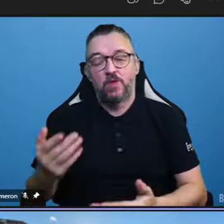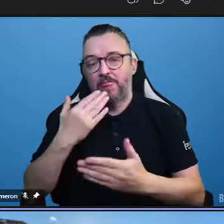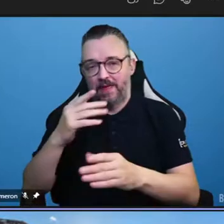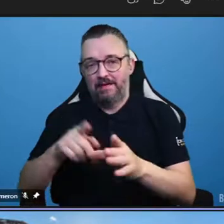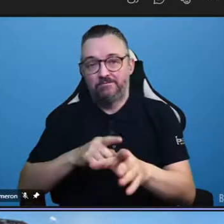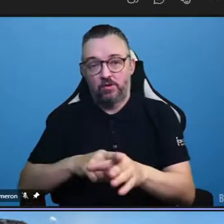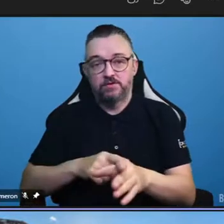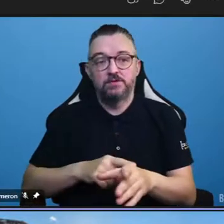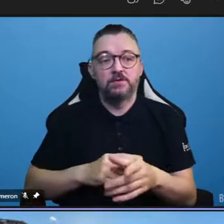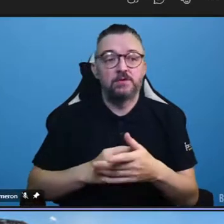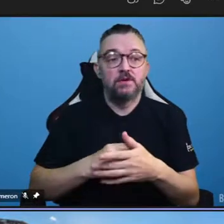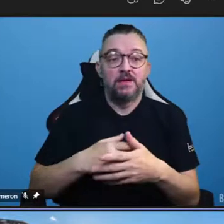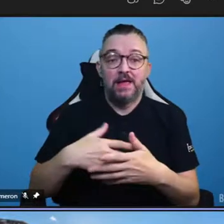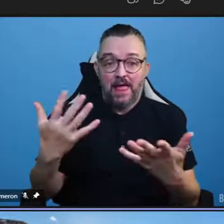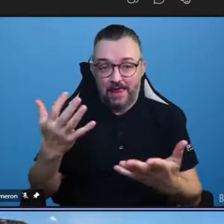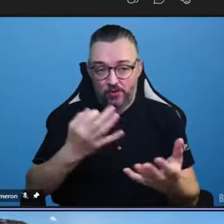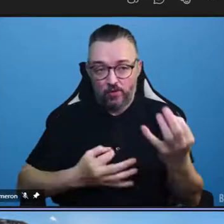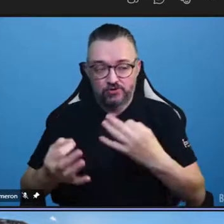we any questions?